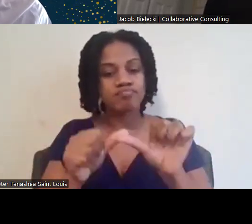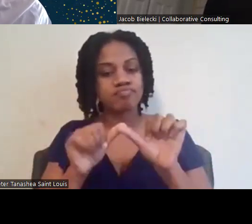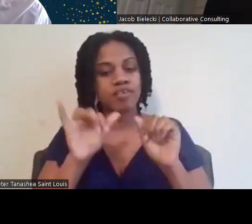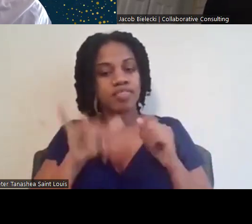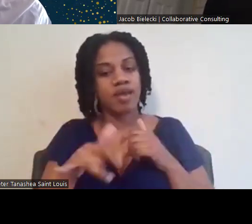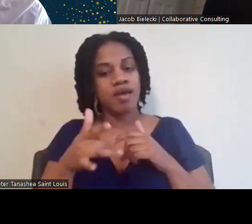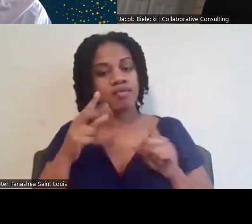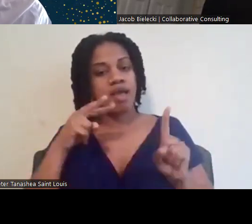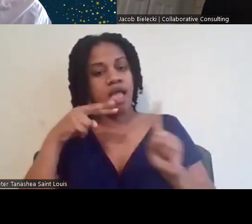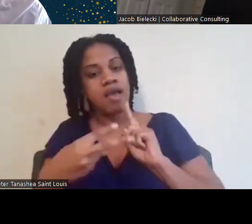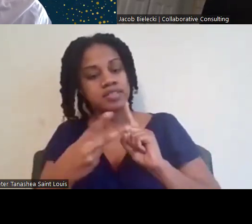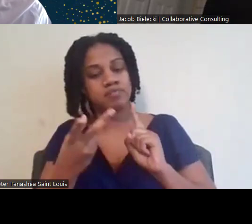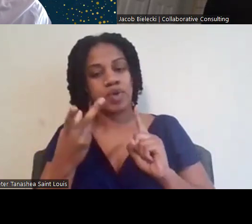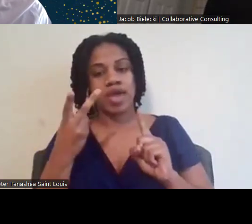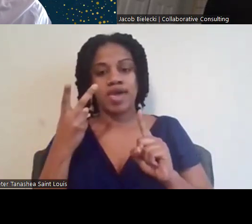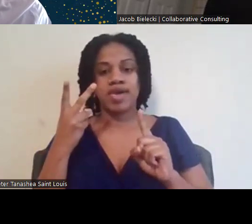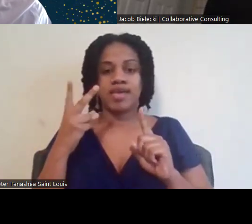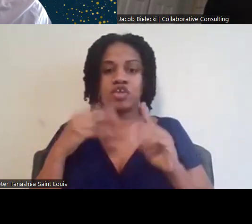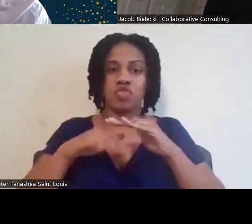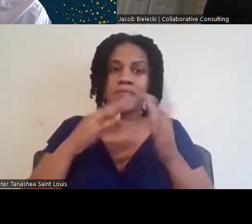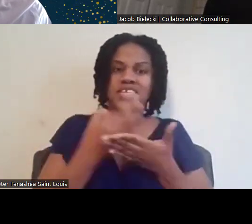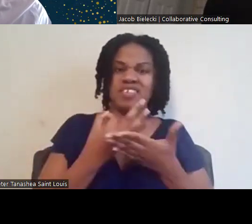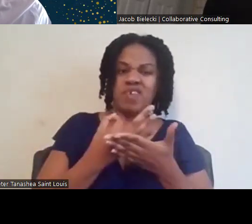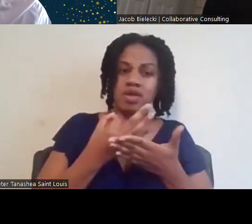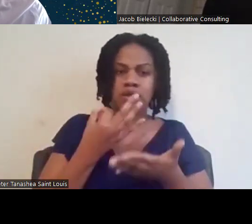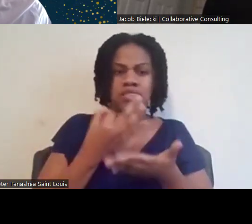for the base funding and even for the fundraising development.